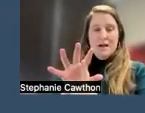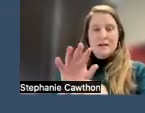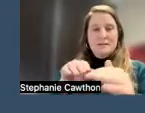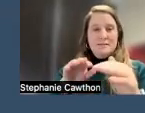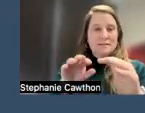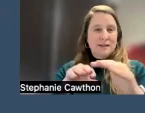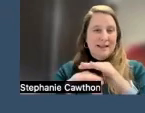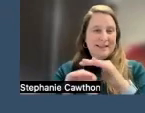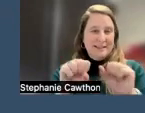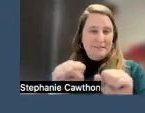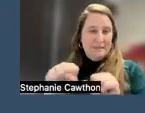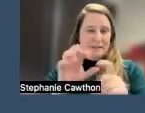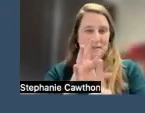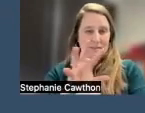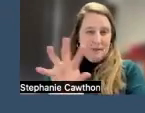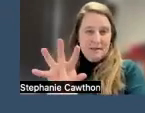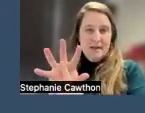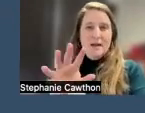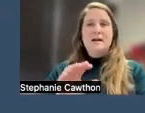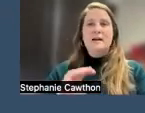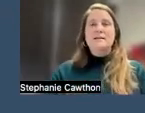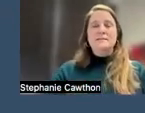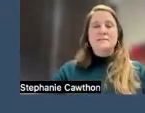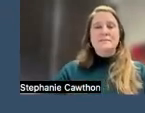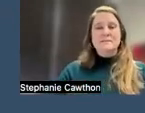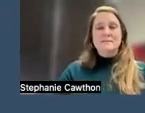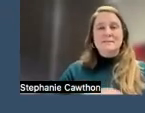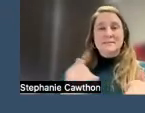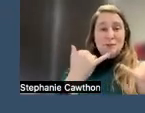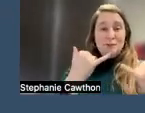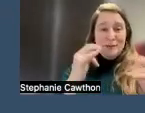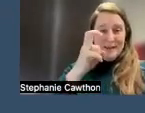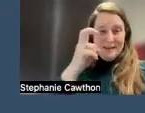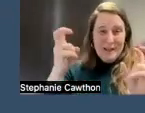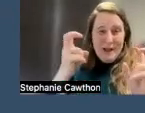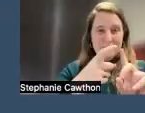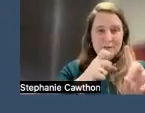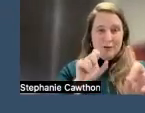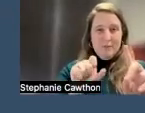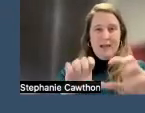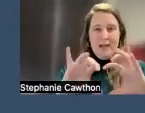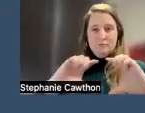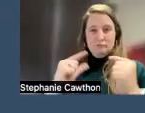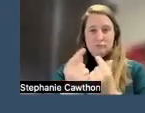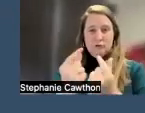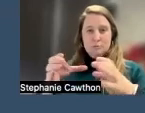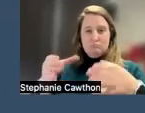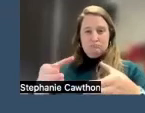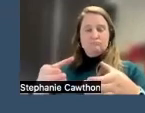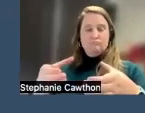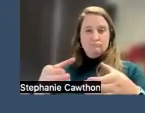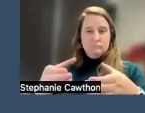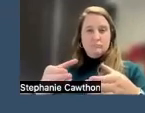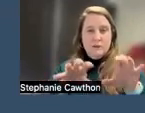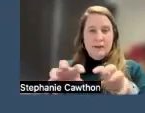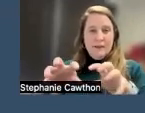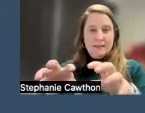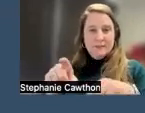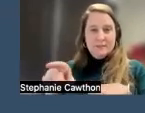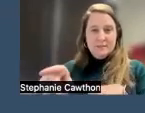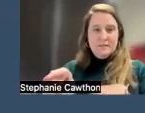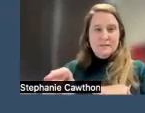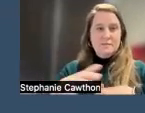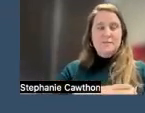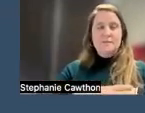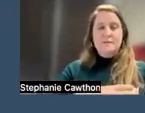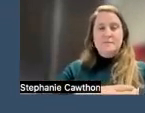campus spotlights in terms of accessibility. Today's topic comes from